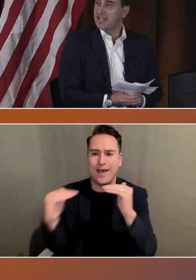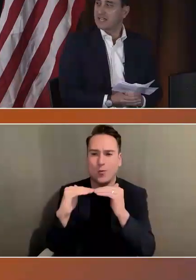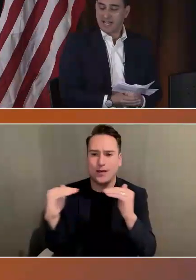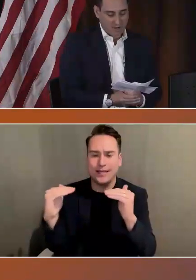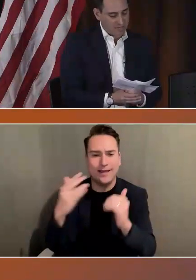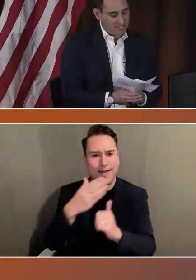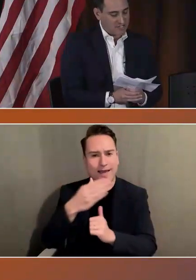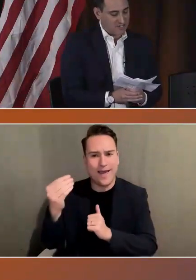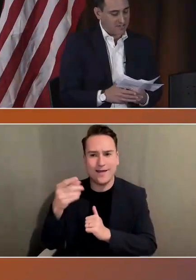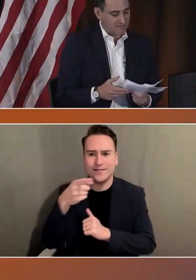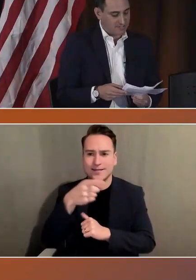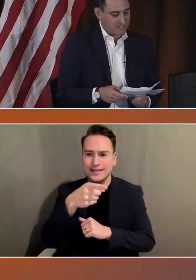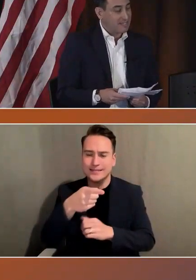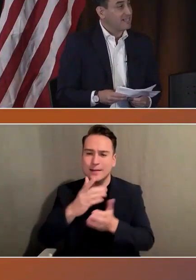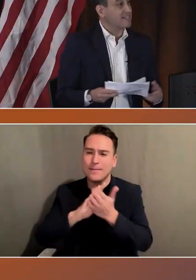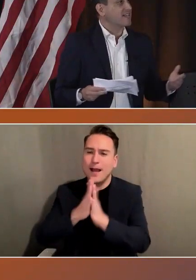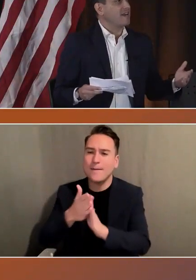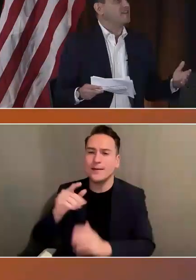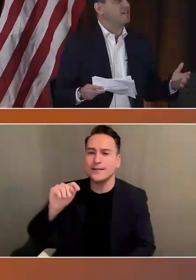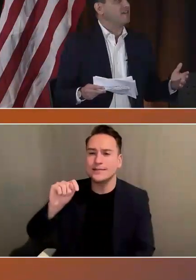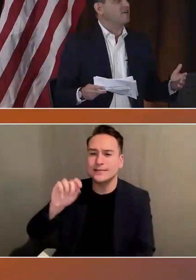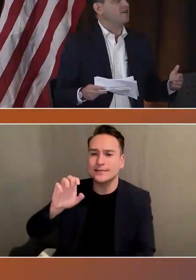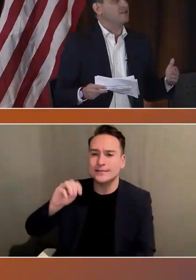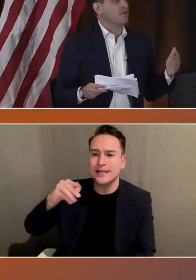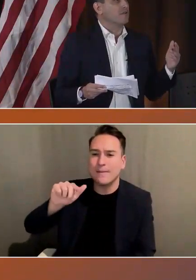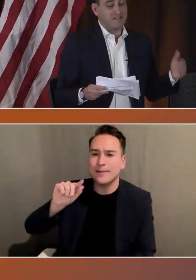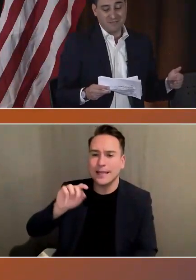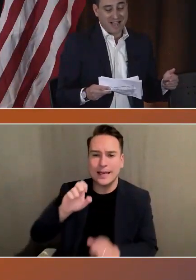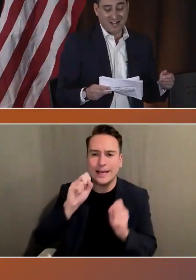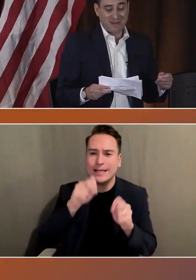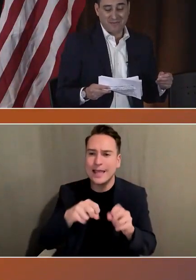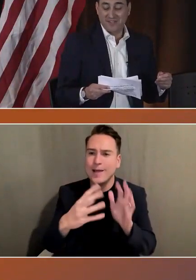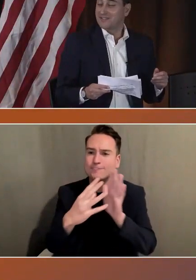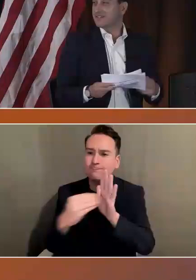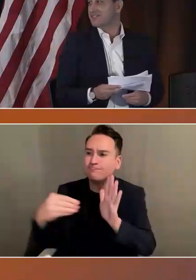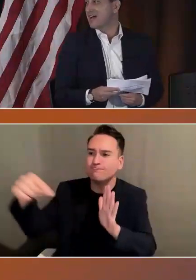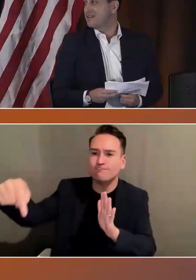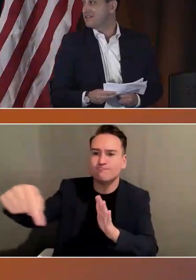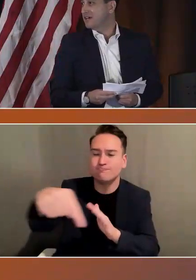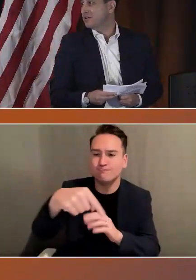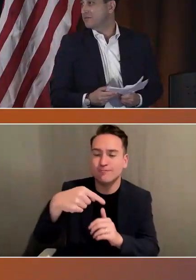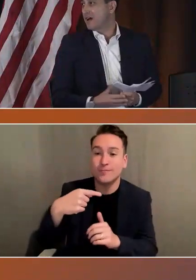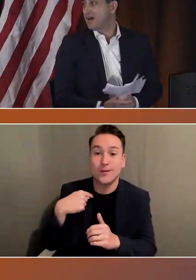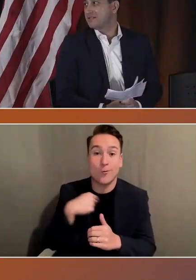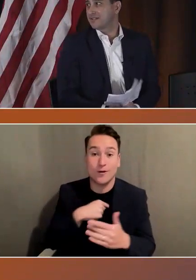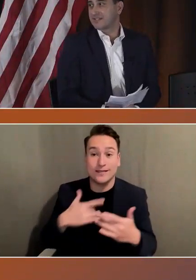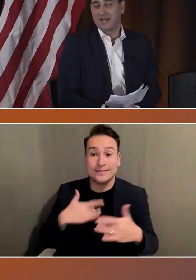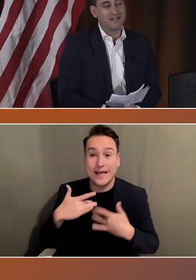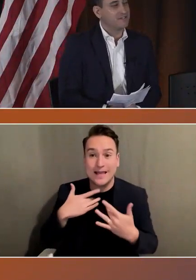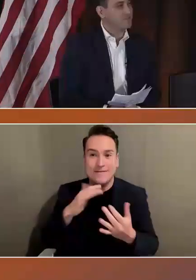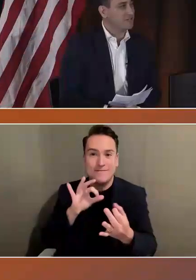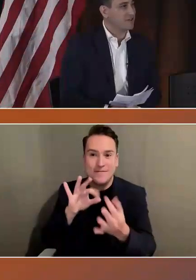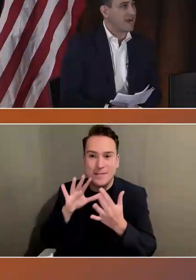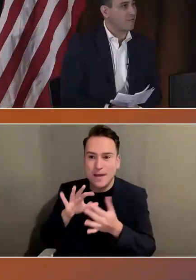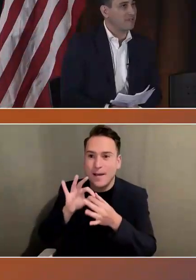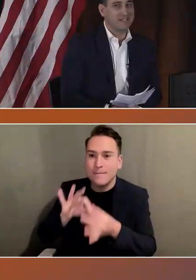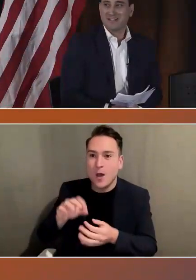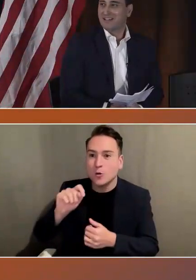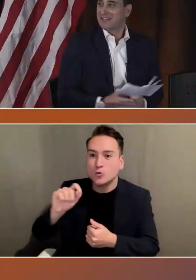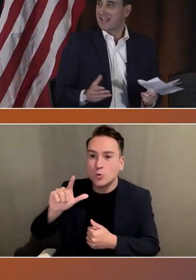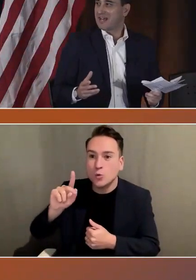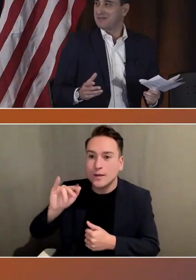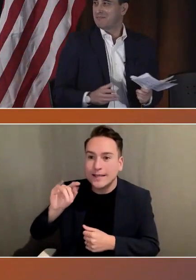such data equity initiatives. Excited to hear your feedback about this, excited to hear your thoughts, excited to hear how